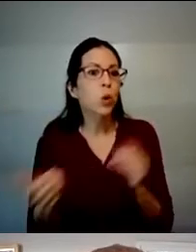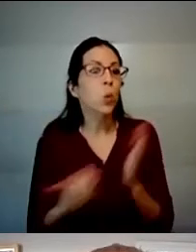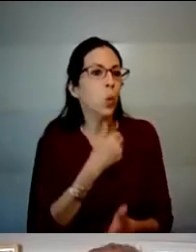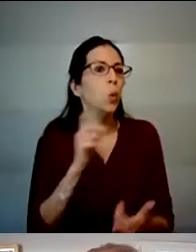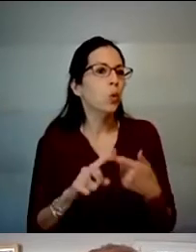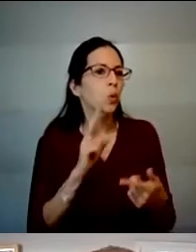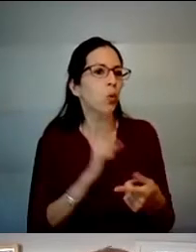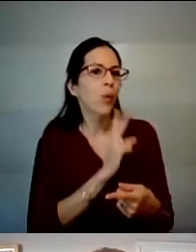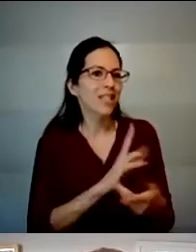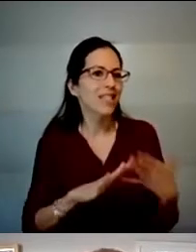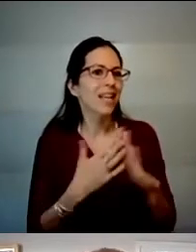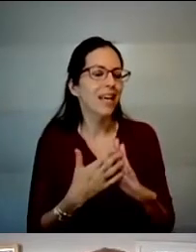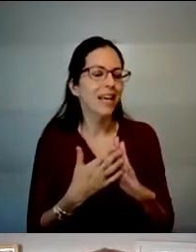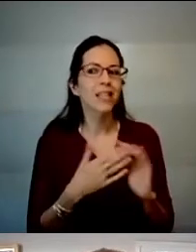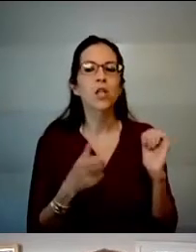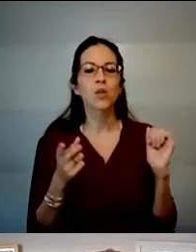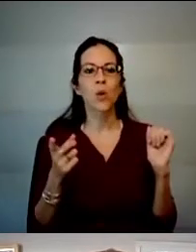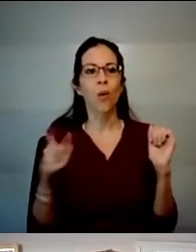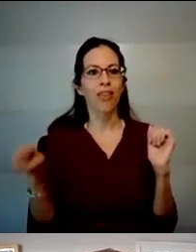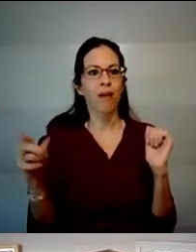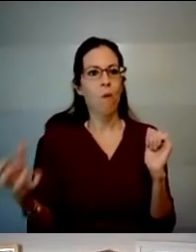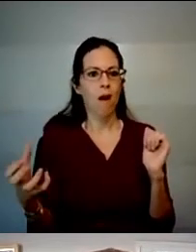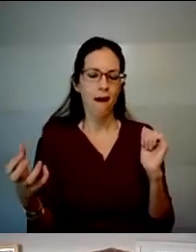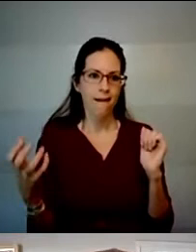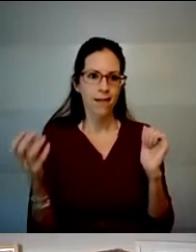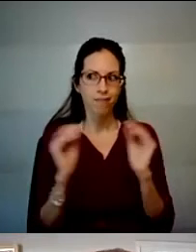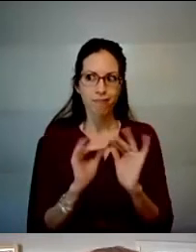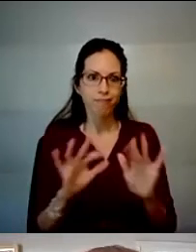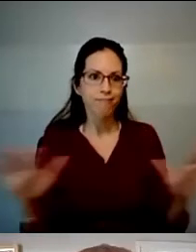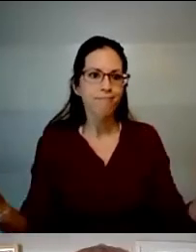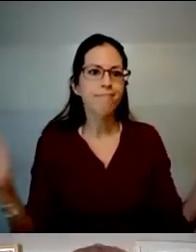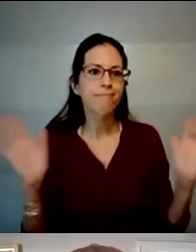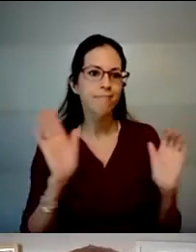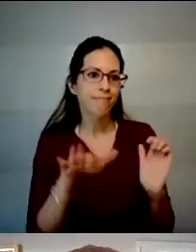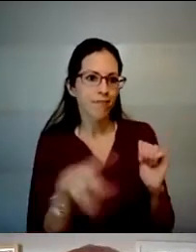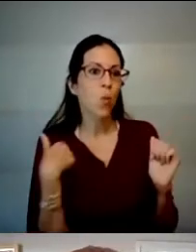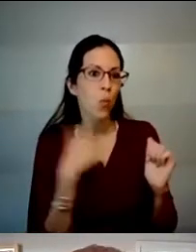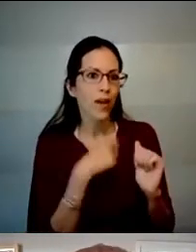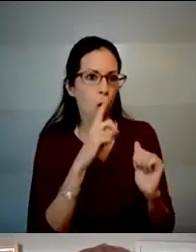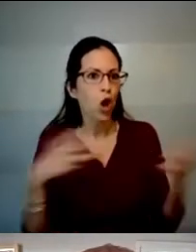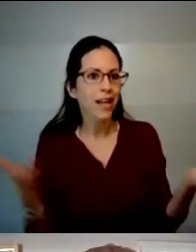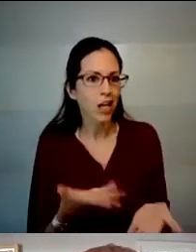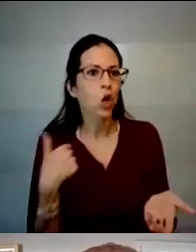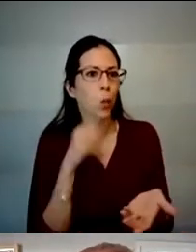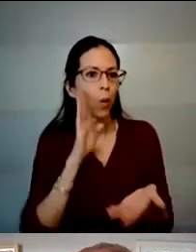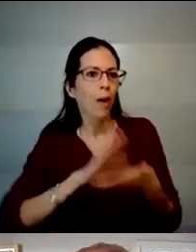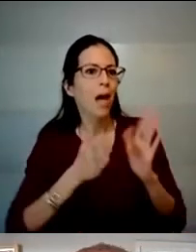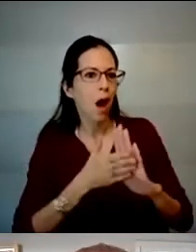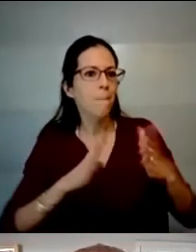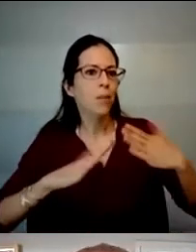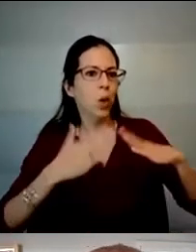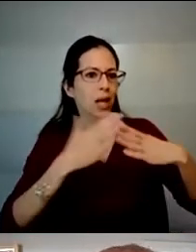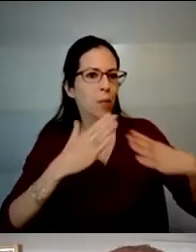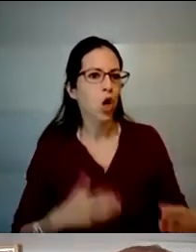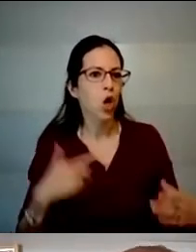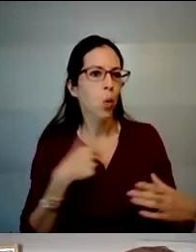to, you know, make it known that they were here. They were, you know, becoming a community partner and getting involved. But they